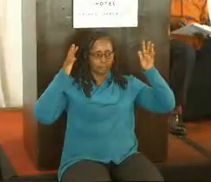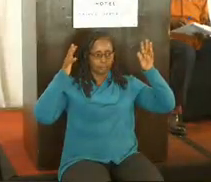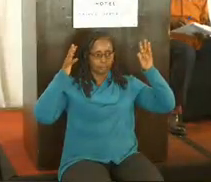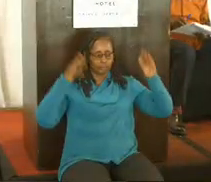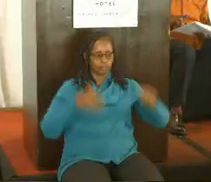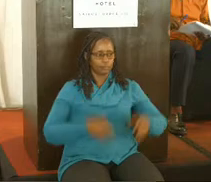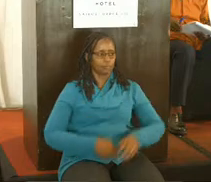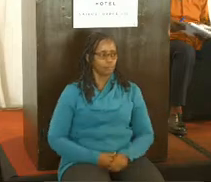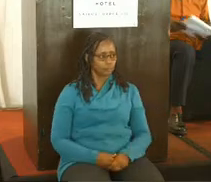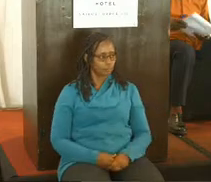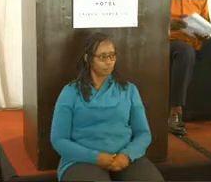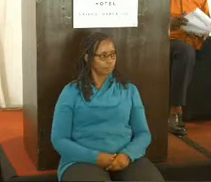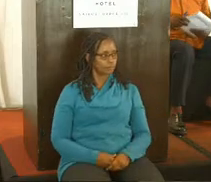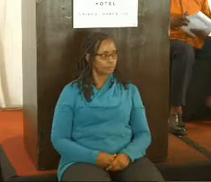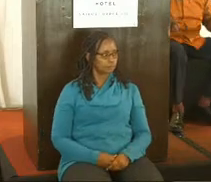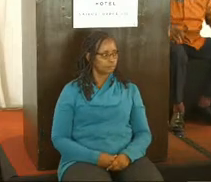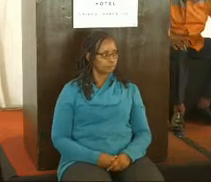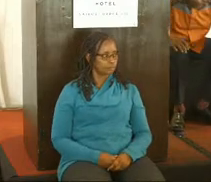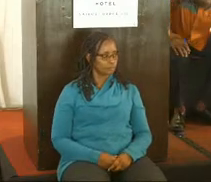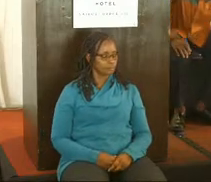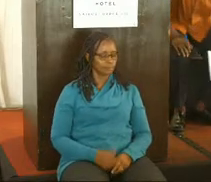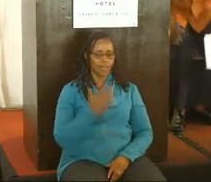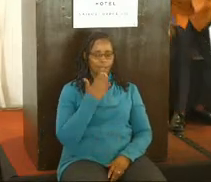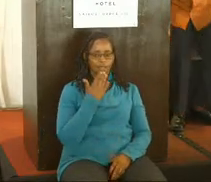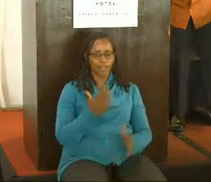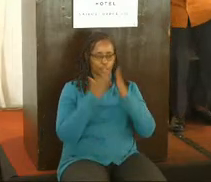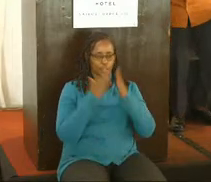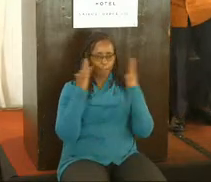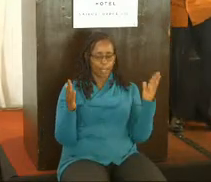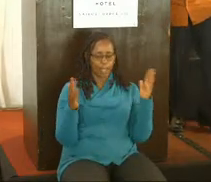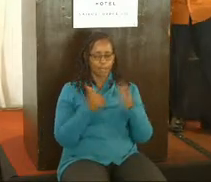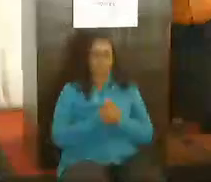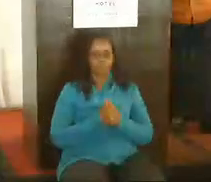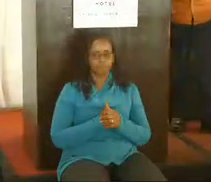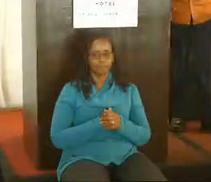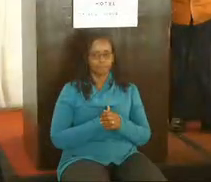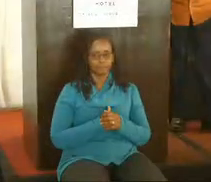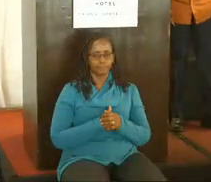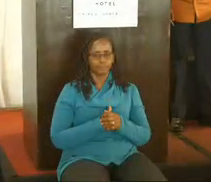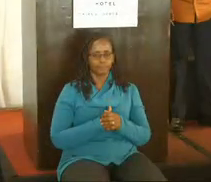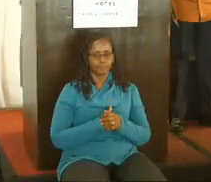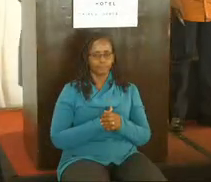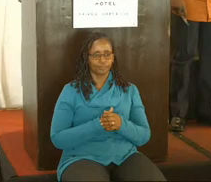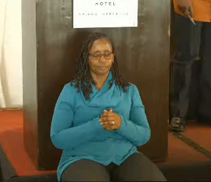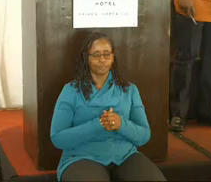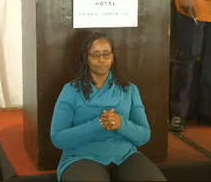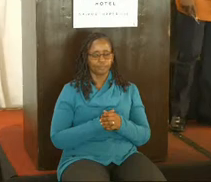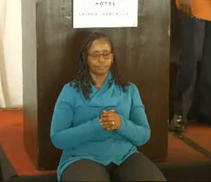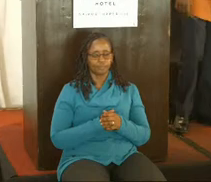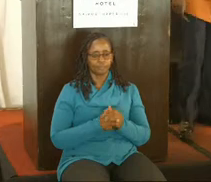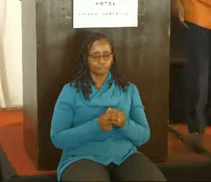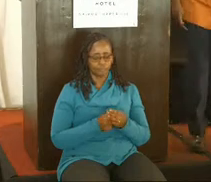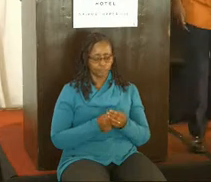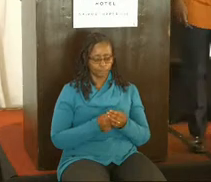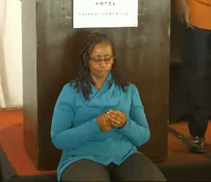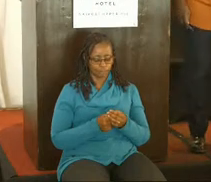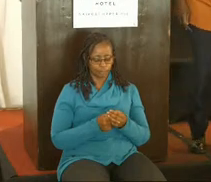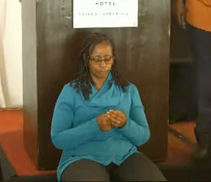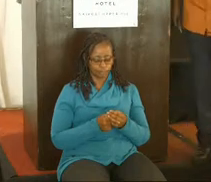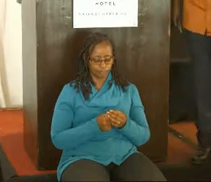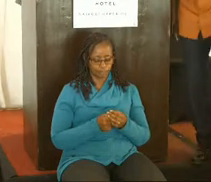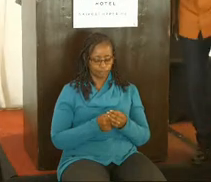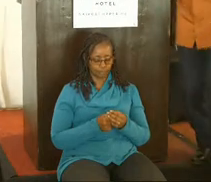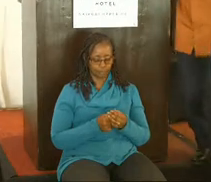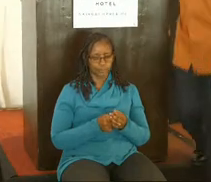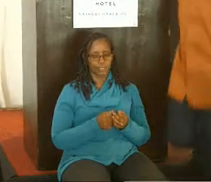thank you very much thank you very much for your insights in this discussion okay so we need to I need